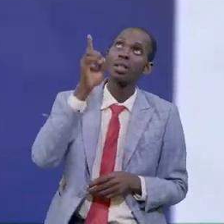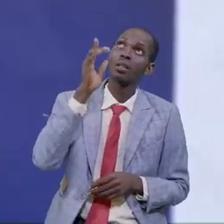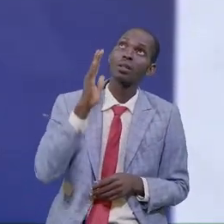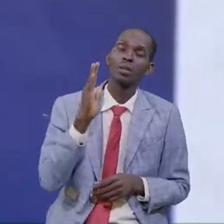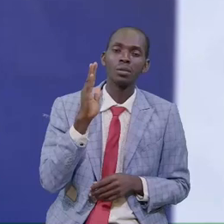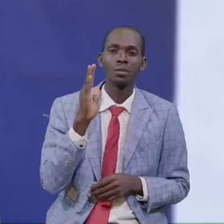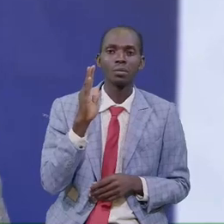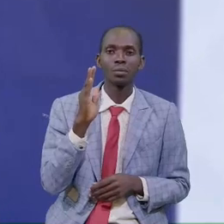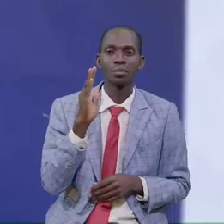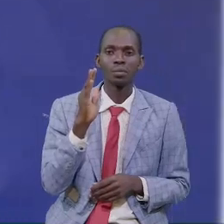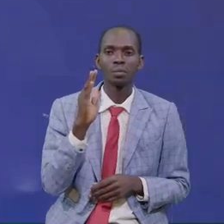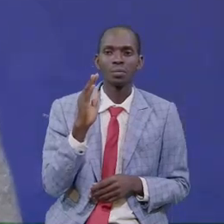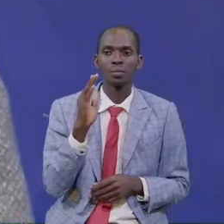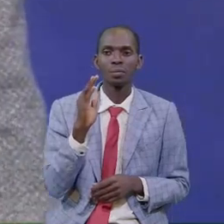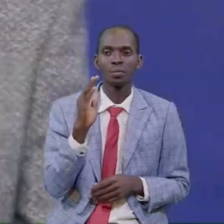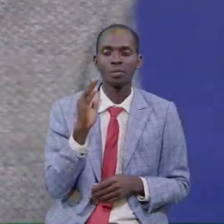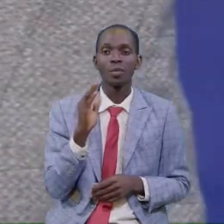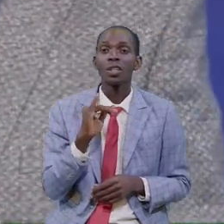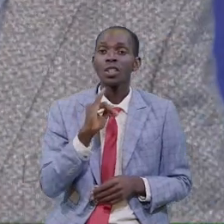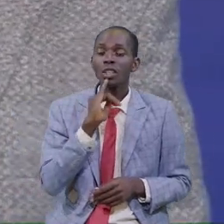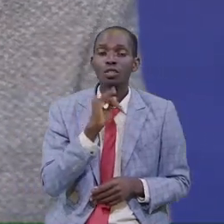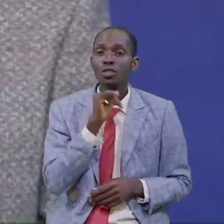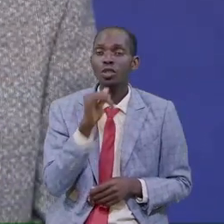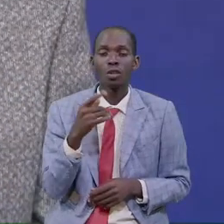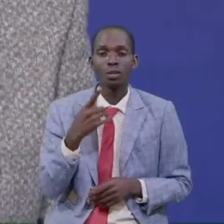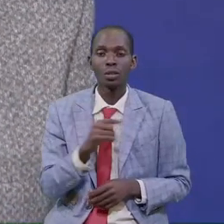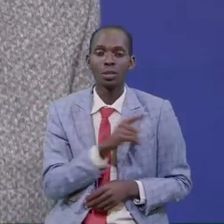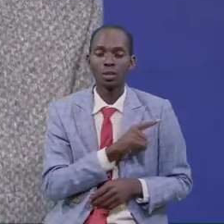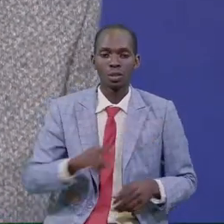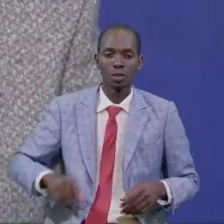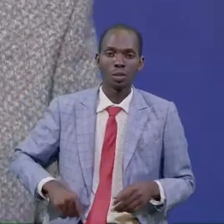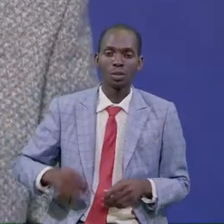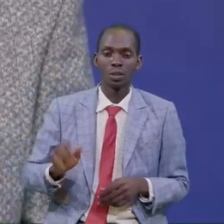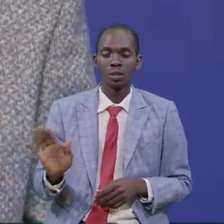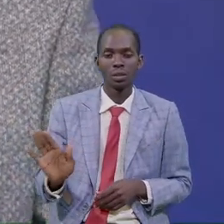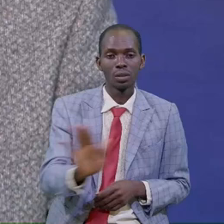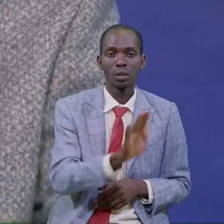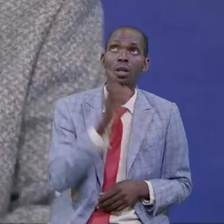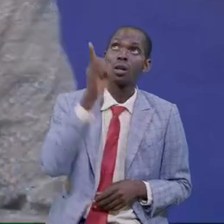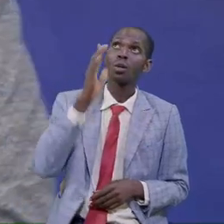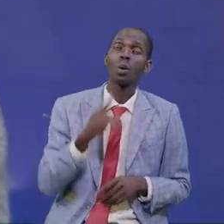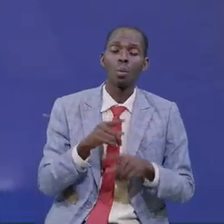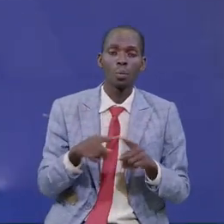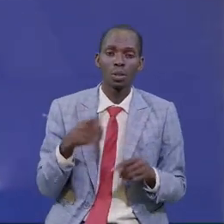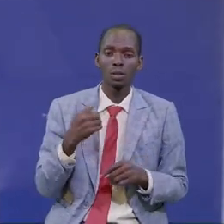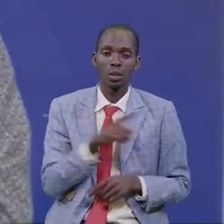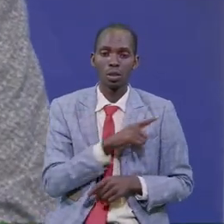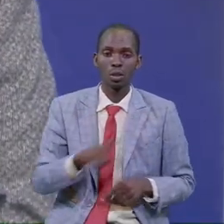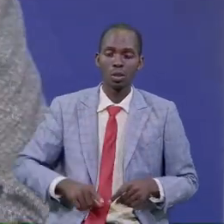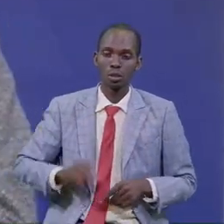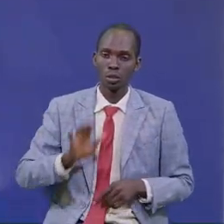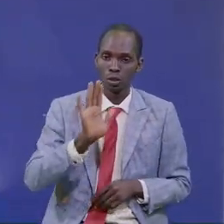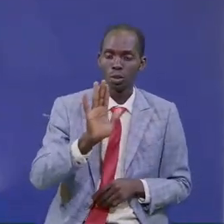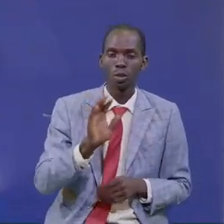l'Éternel ton Dieu, is not just the Lord. Their God is the Lord your God. Ce n'est pas l'Éternel leur